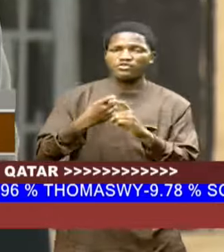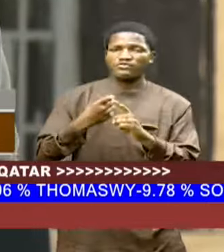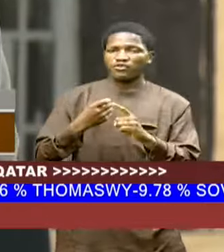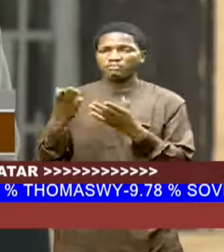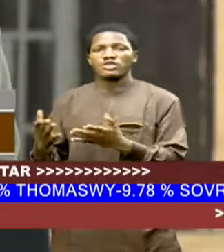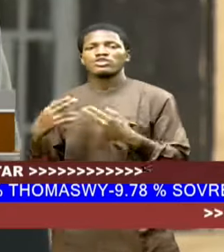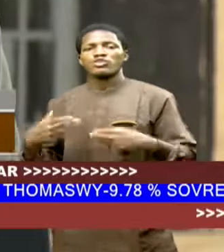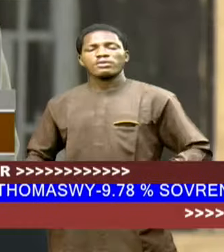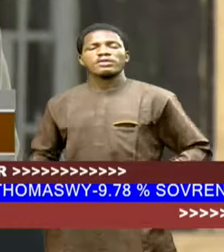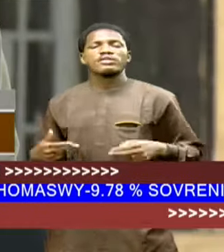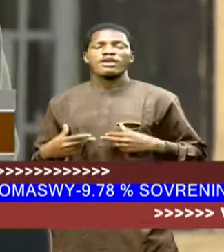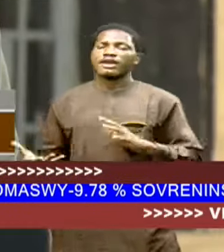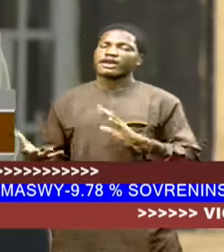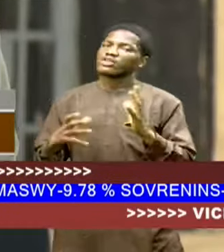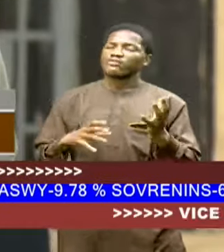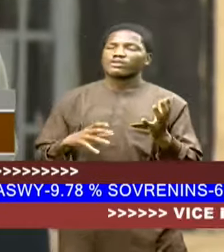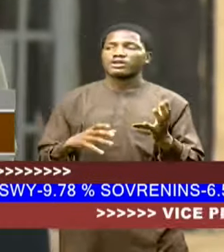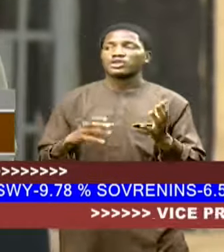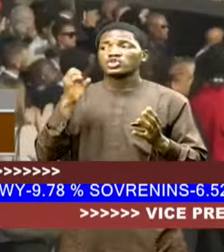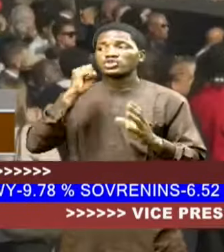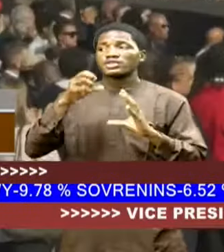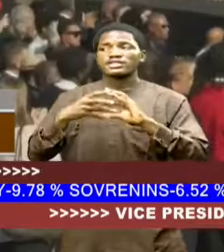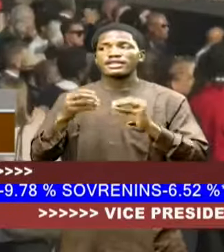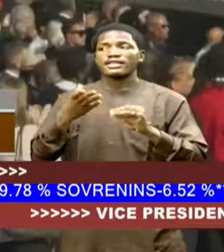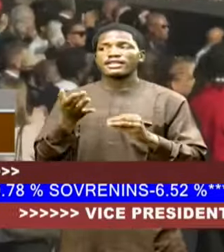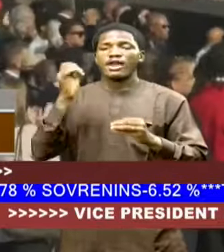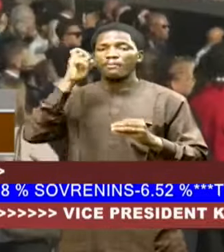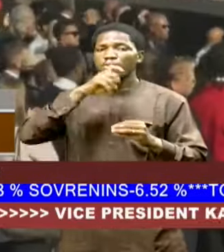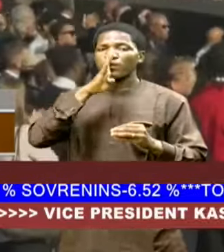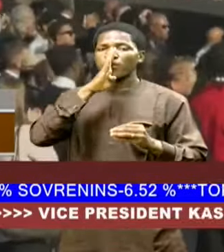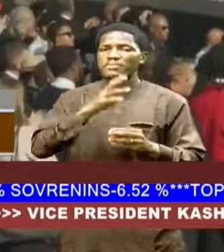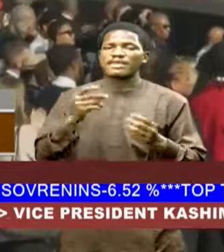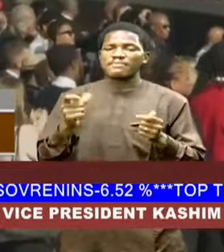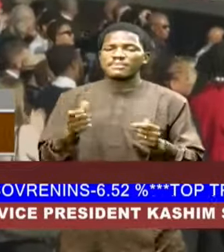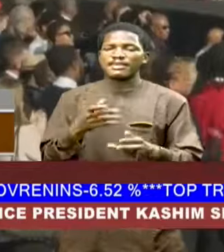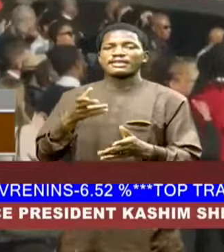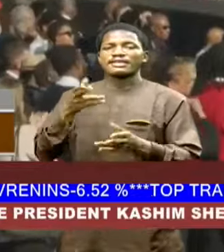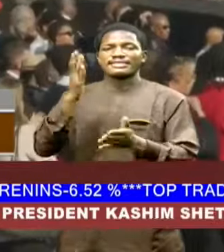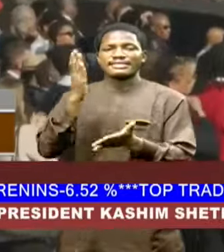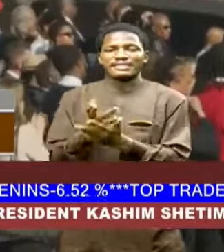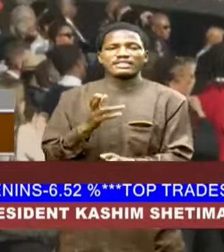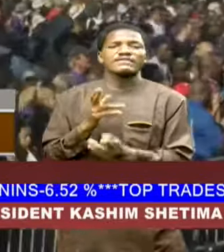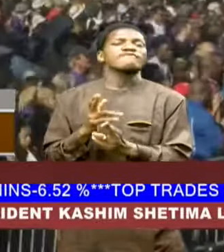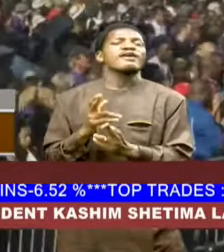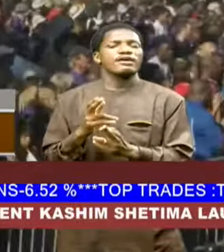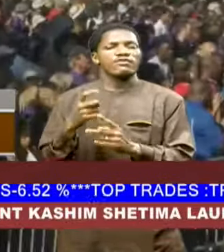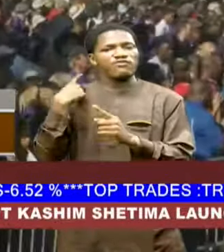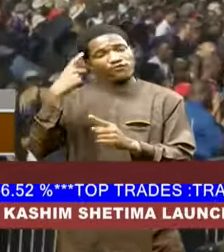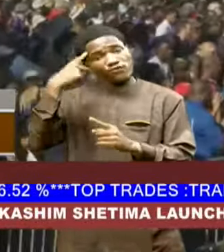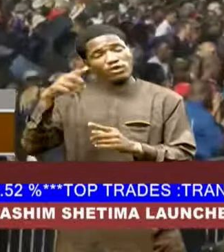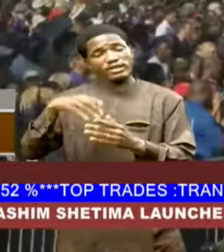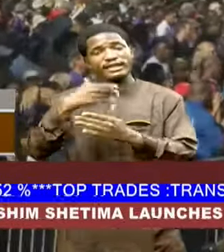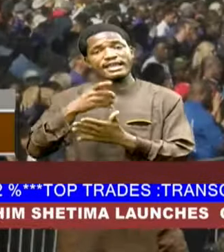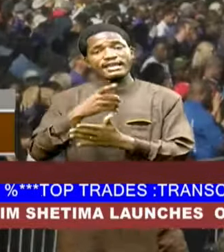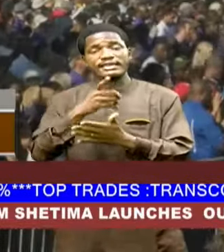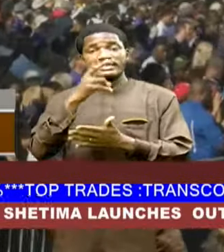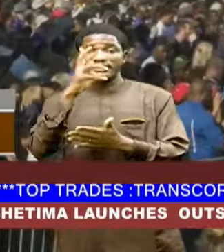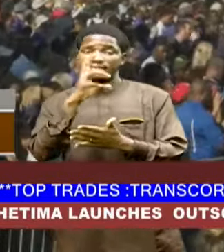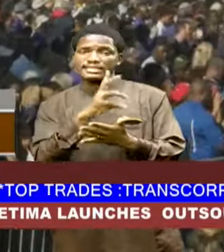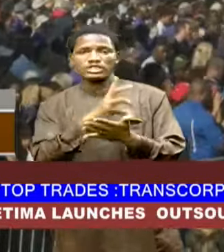there must be an immediate ceasefire for at least the next 6 weeks, which is what is currently on the table, adding that this will get